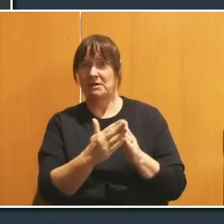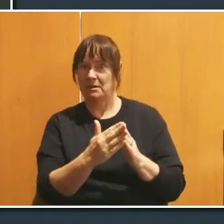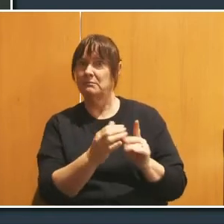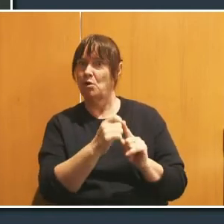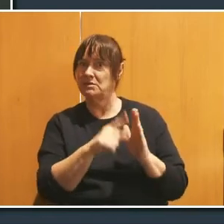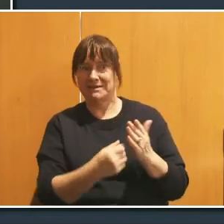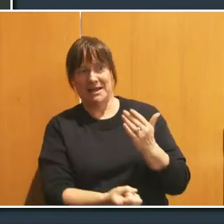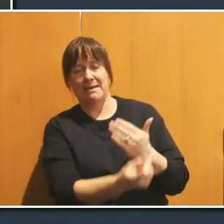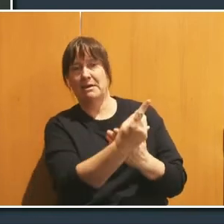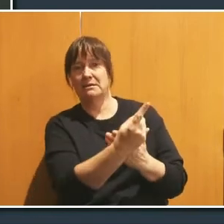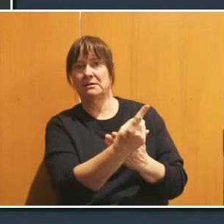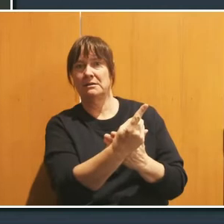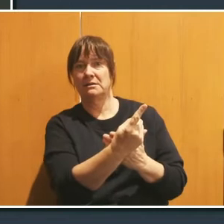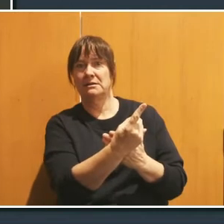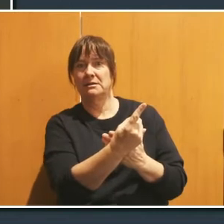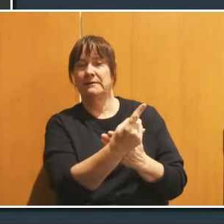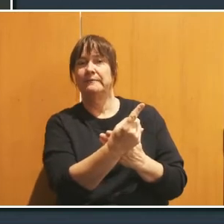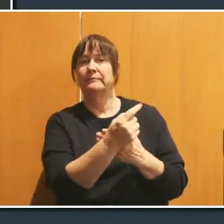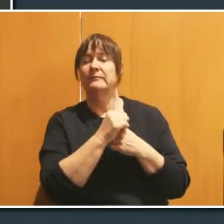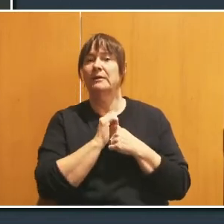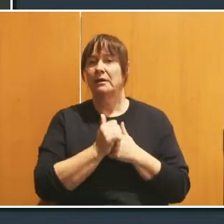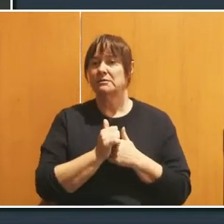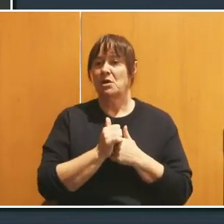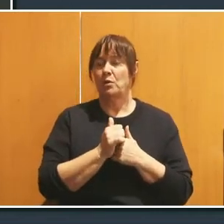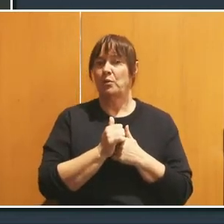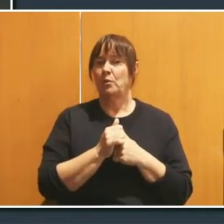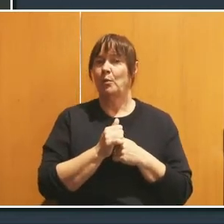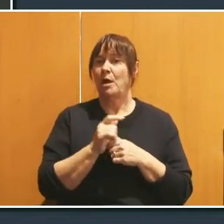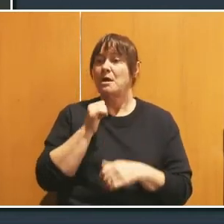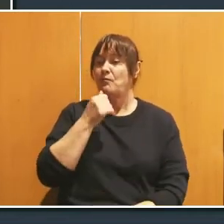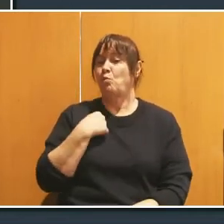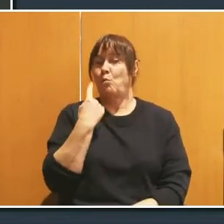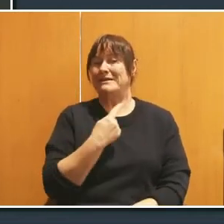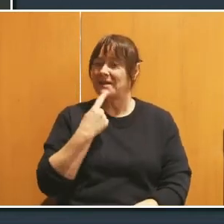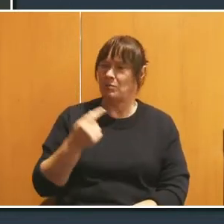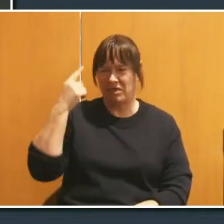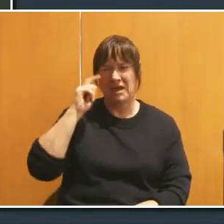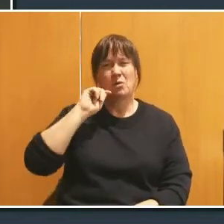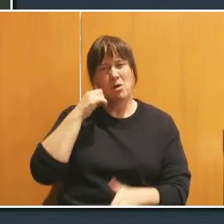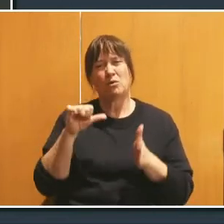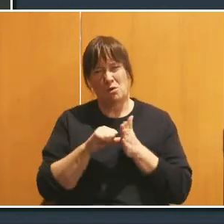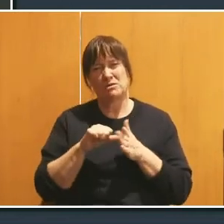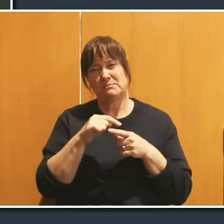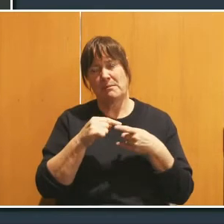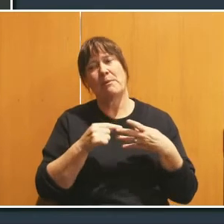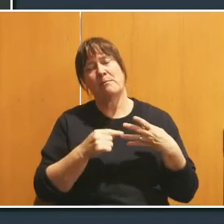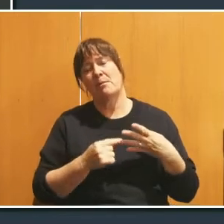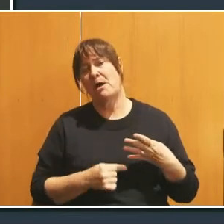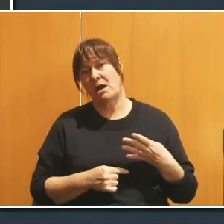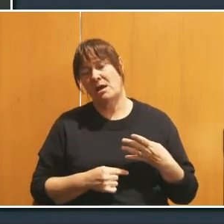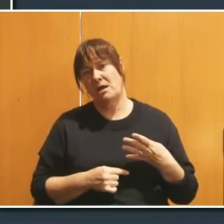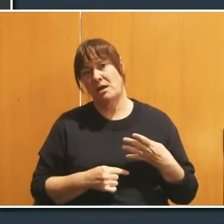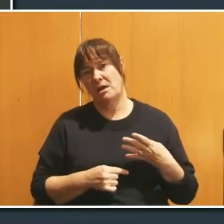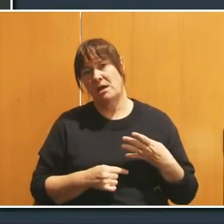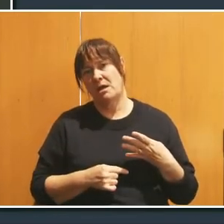be a conservative approach to say, okay, this is what we think it's going to cost, so let's make sure we cover our bases to make sure we get